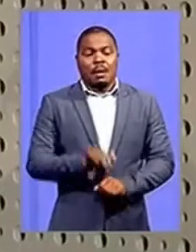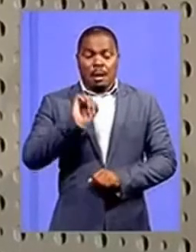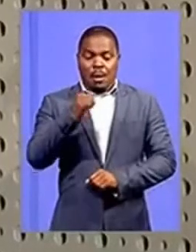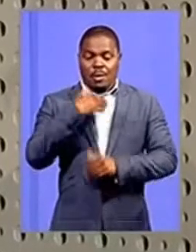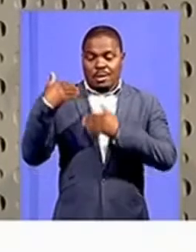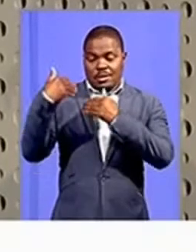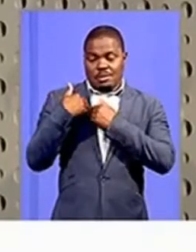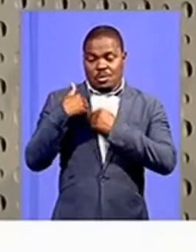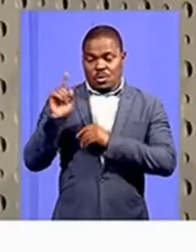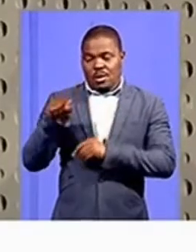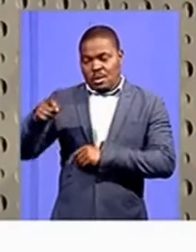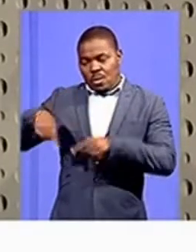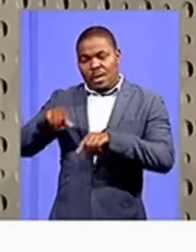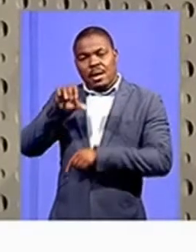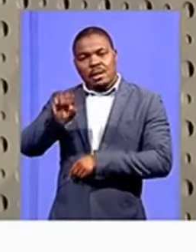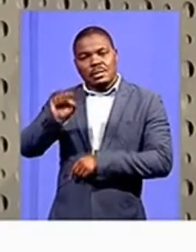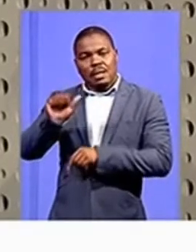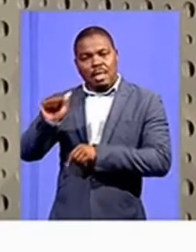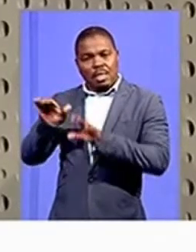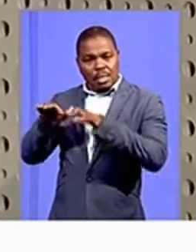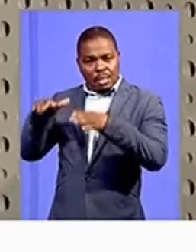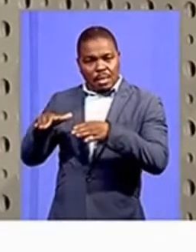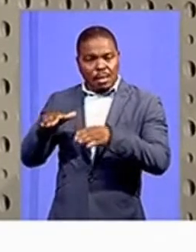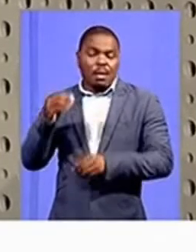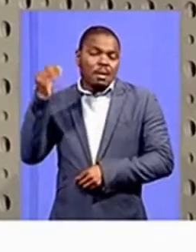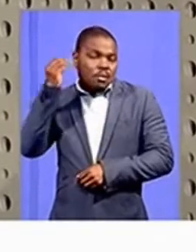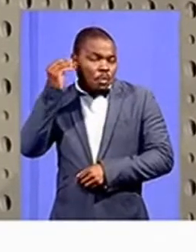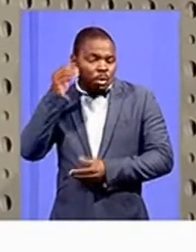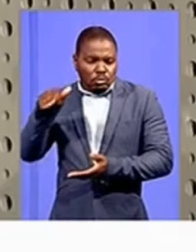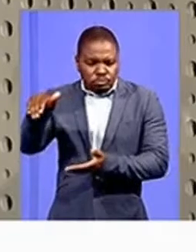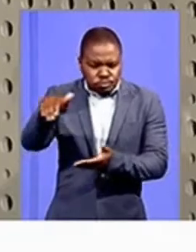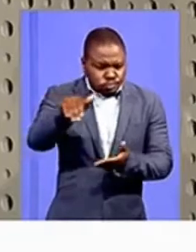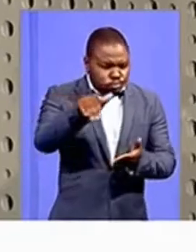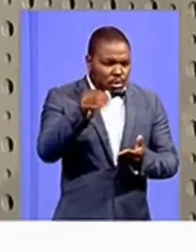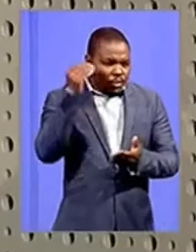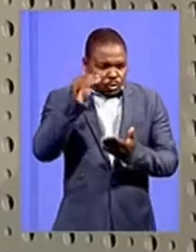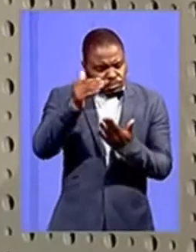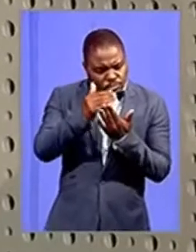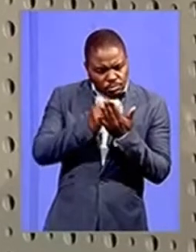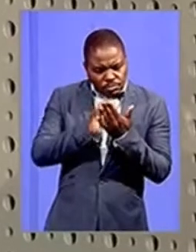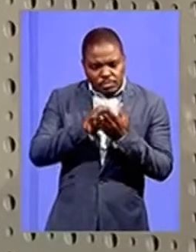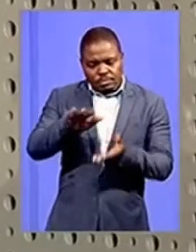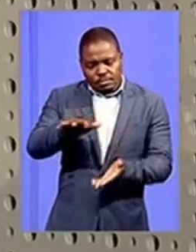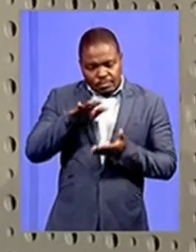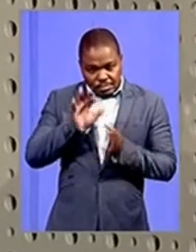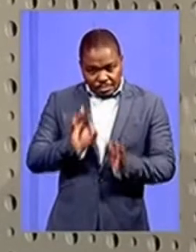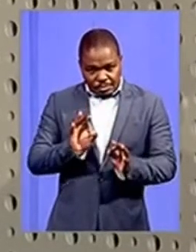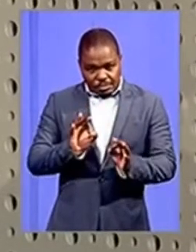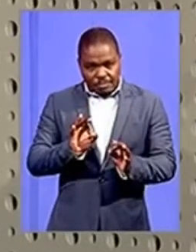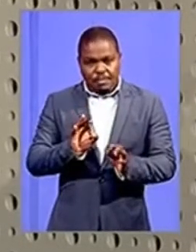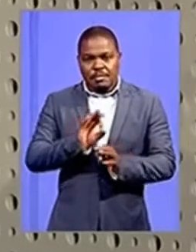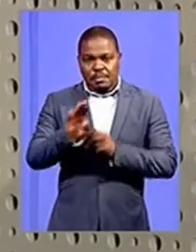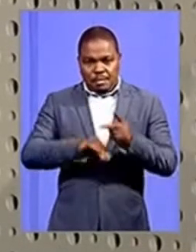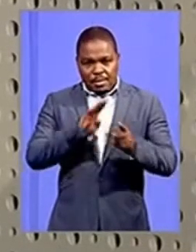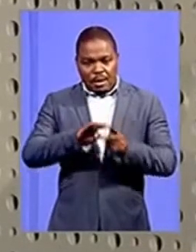as SSA is to gather information, correlate information, package it properly for